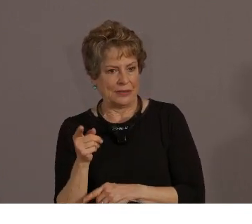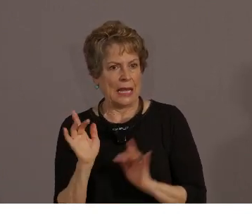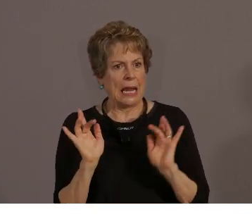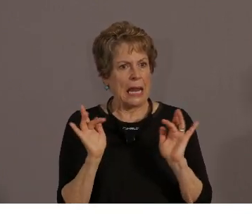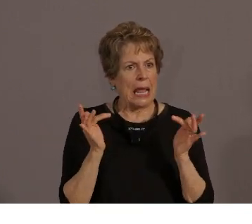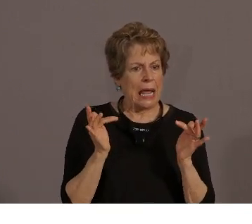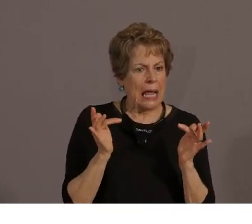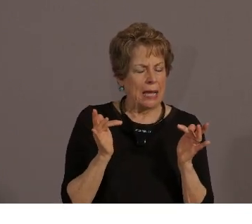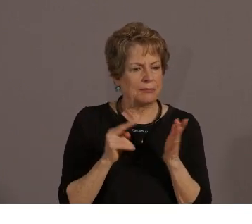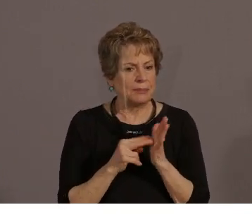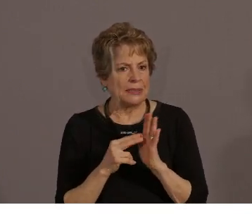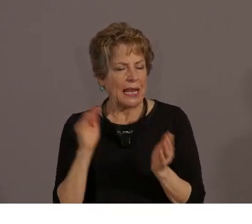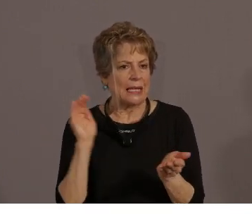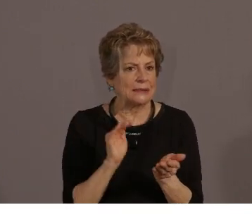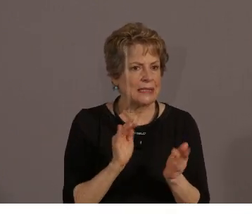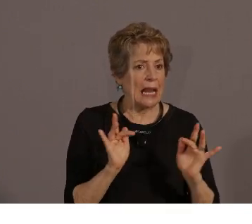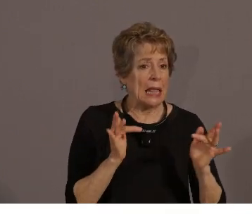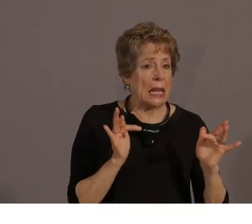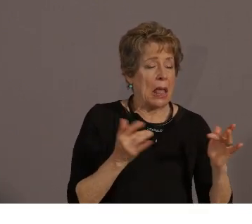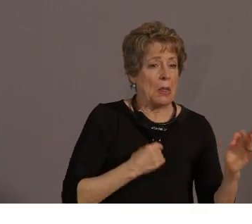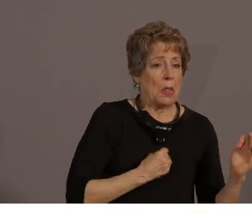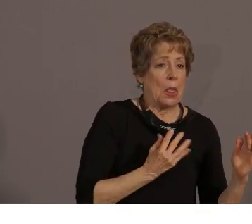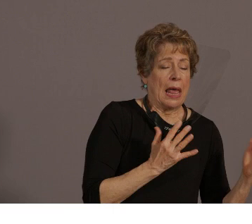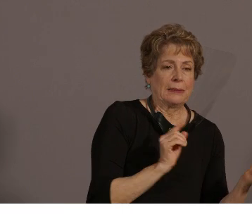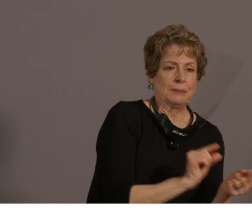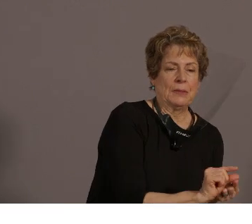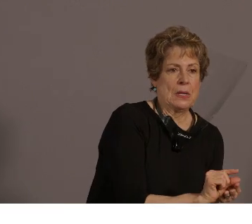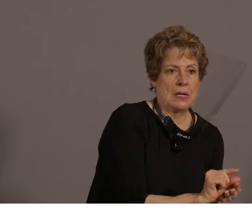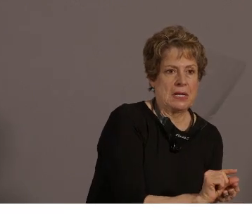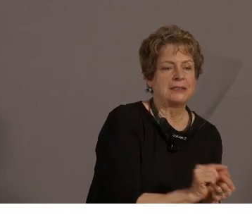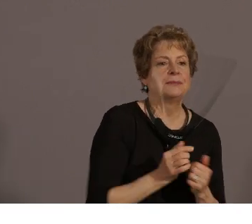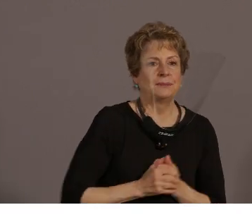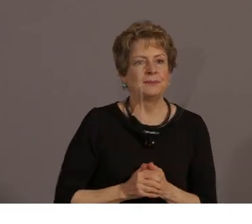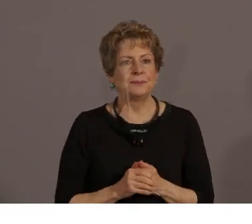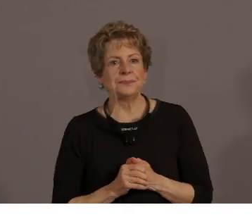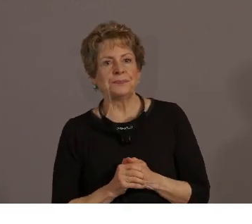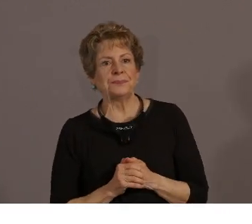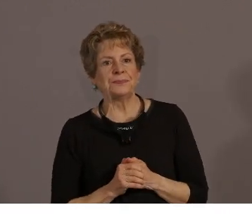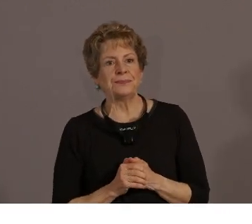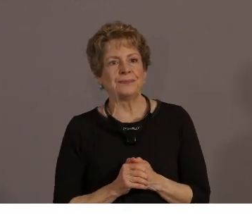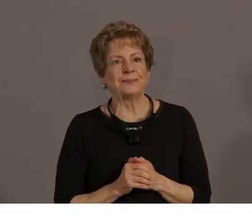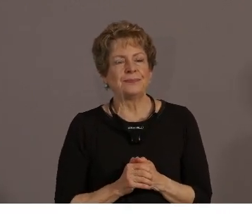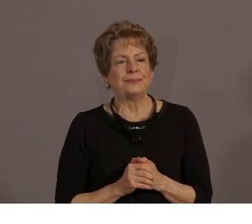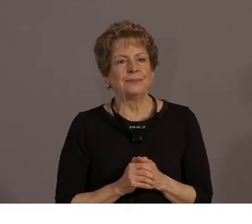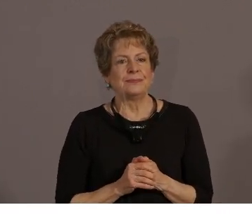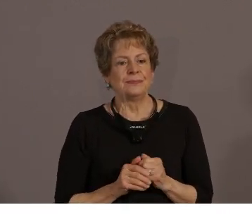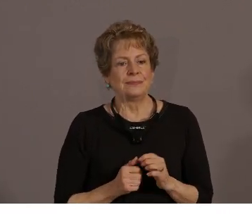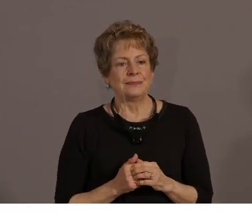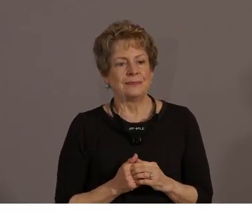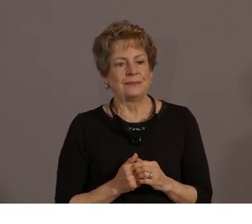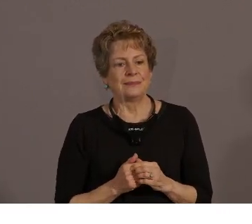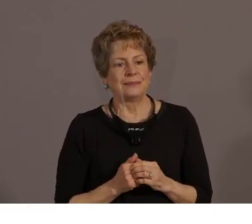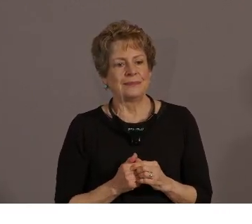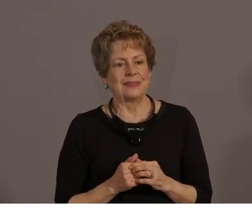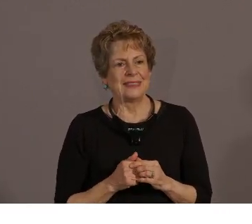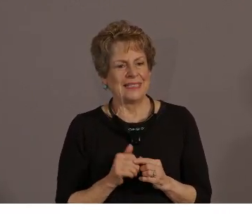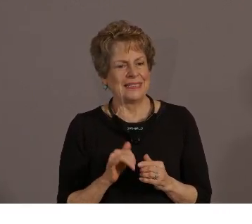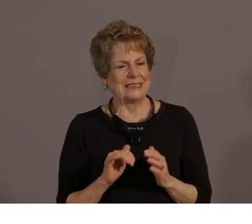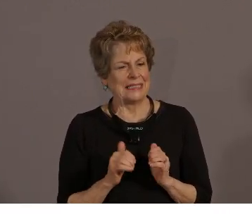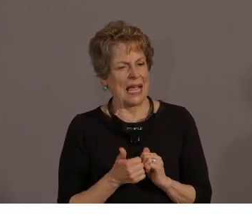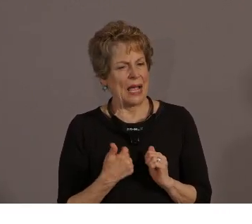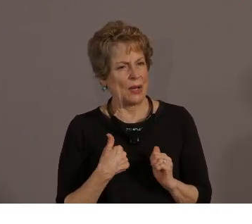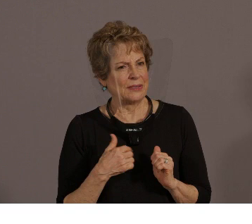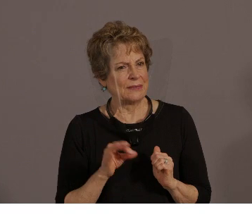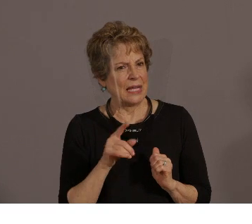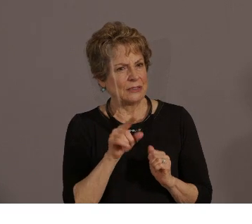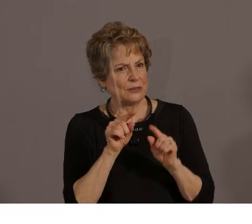less percent. And so you can click on that, but it is that little square, that little icon that looks like a stack of squares